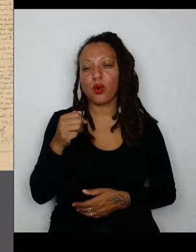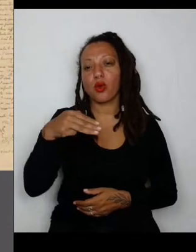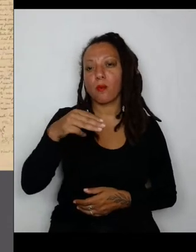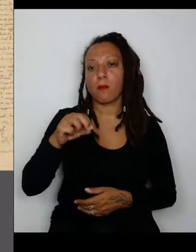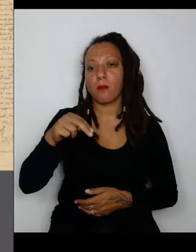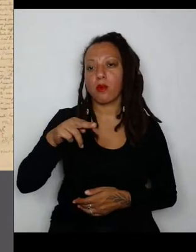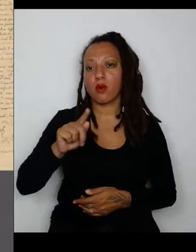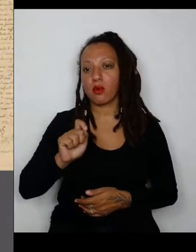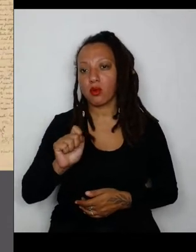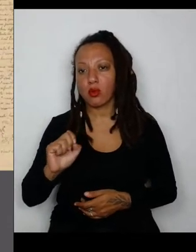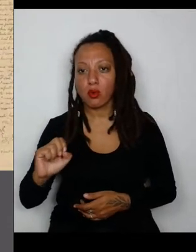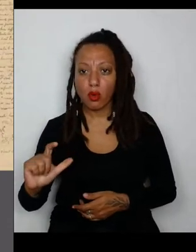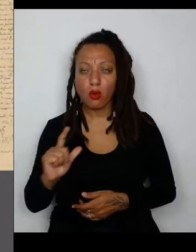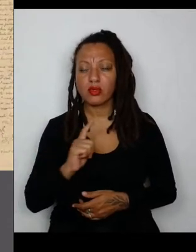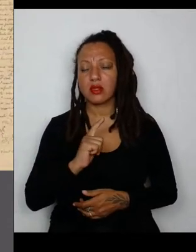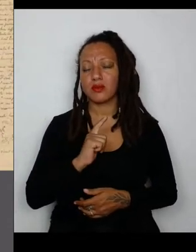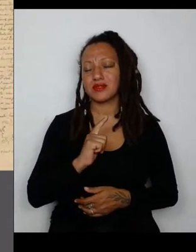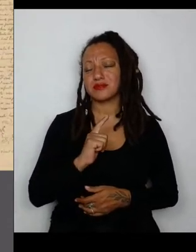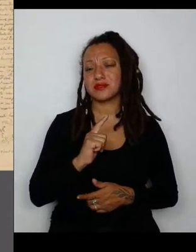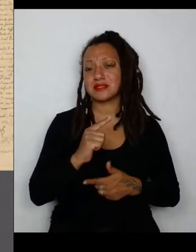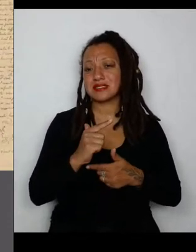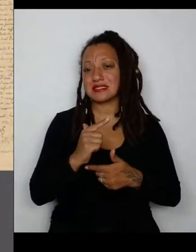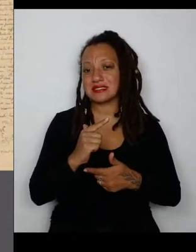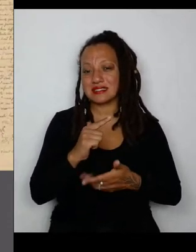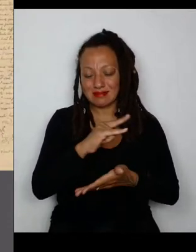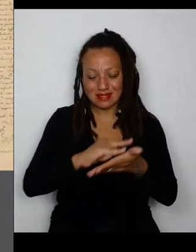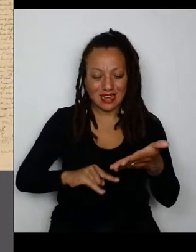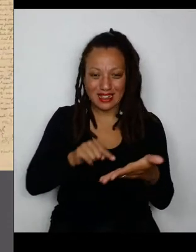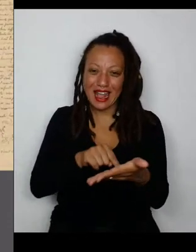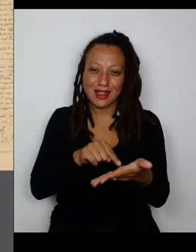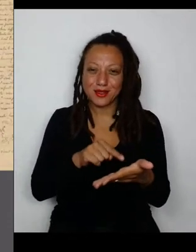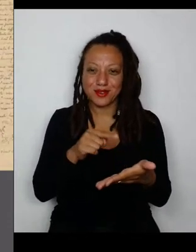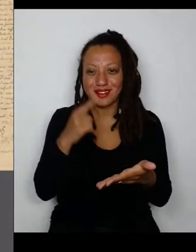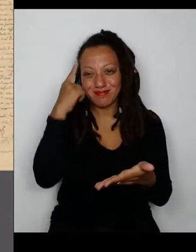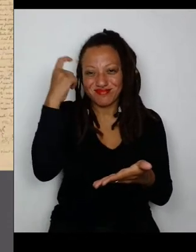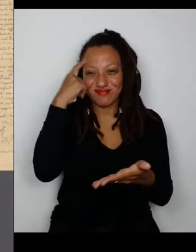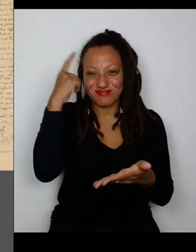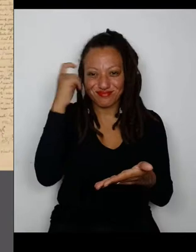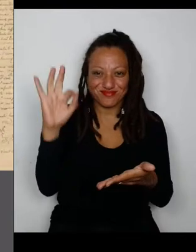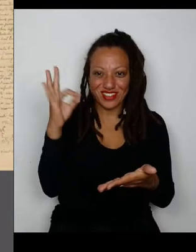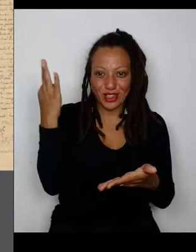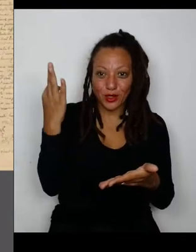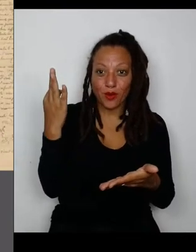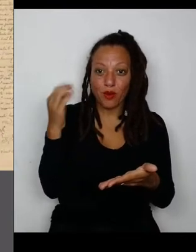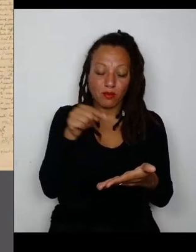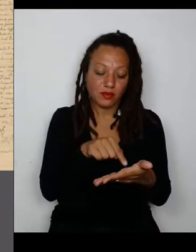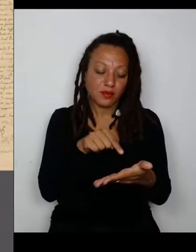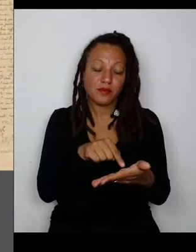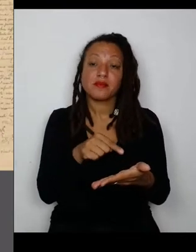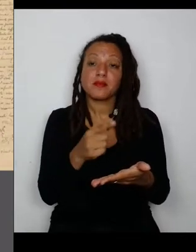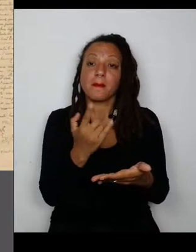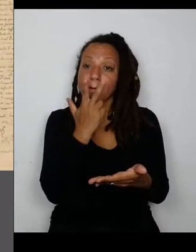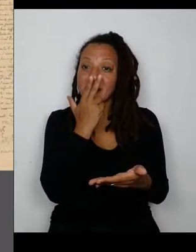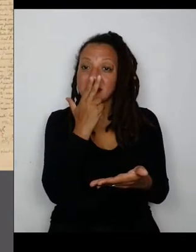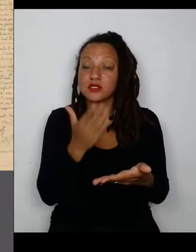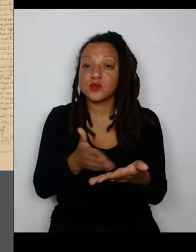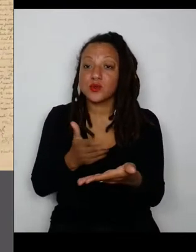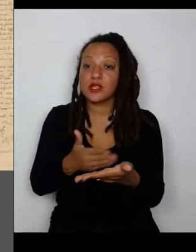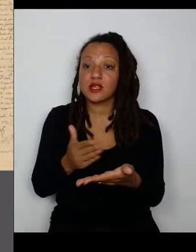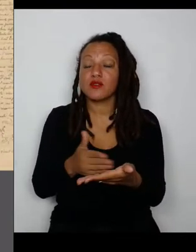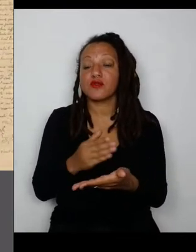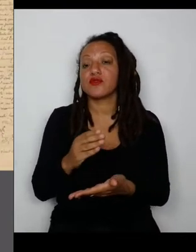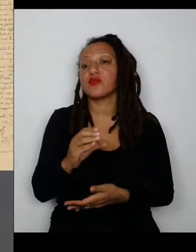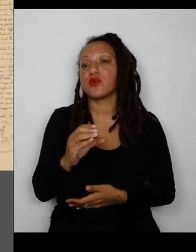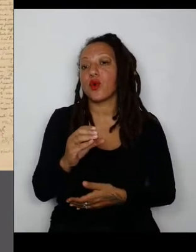on different occasions as an extract from an oriental book of crafts or as he introduced it in avon